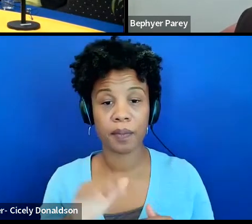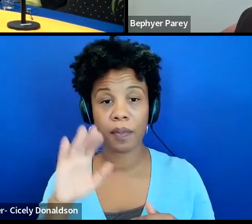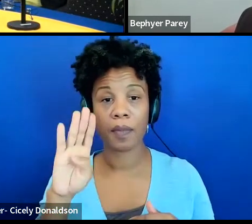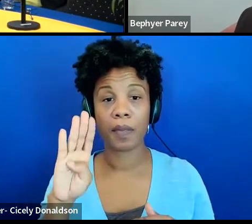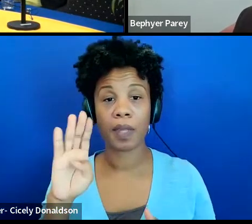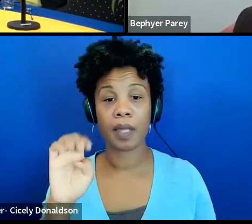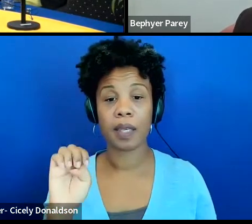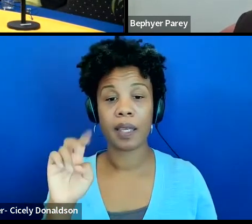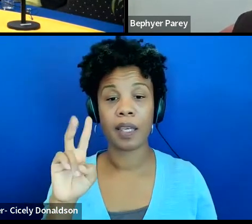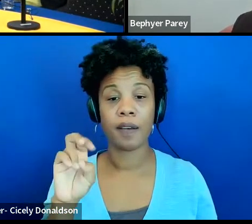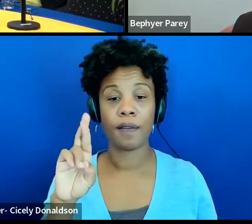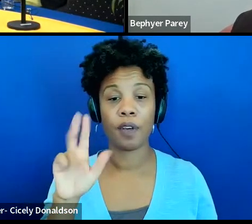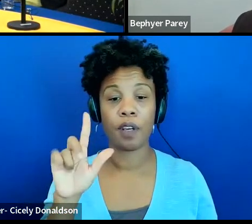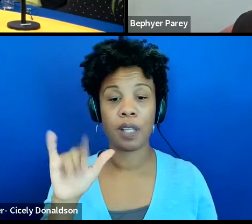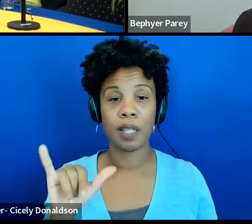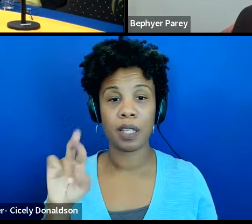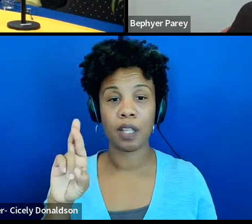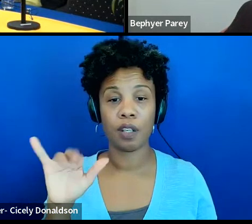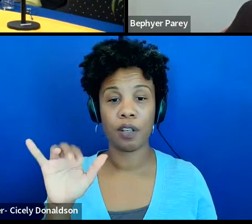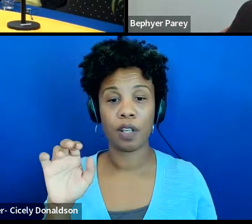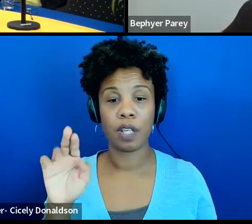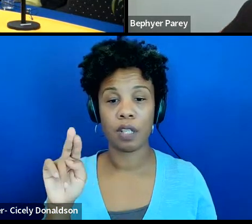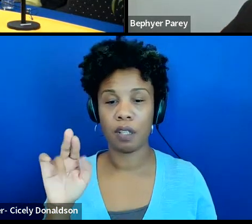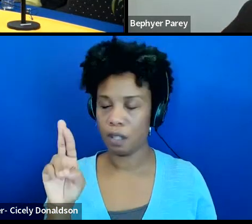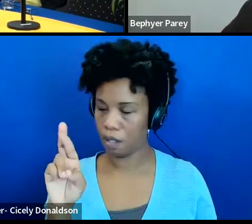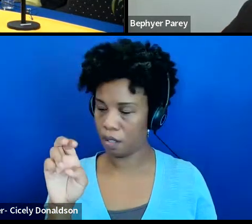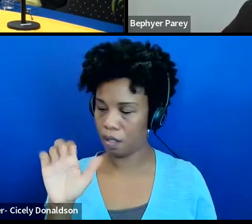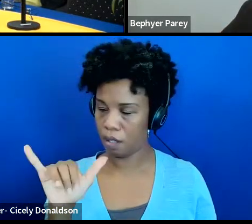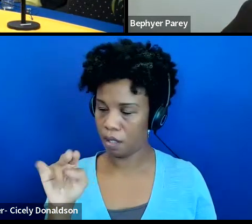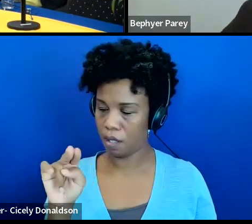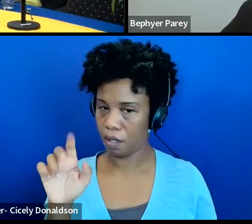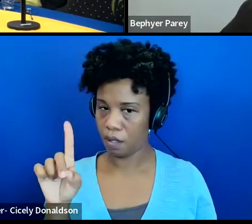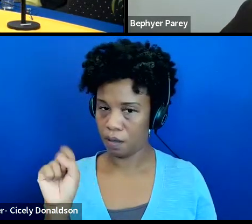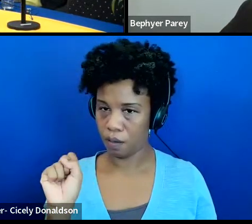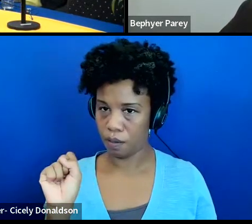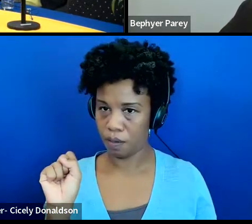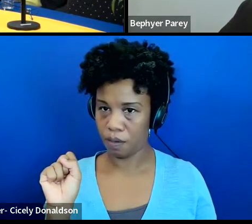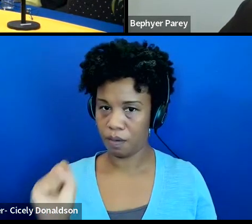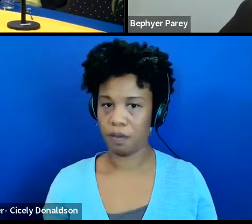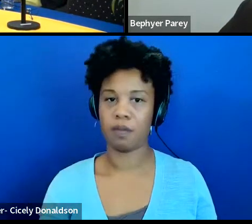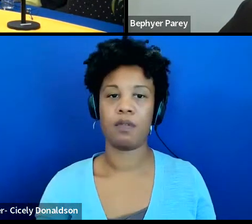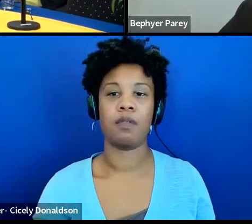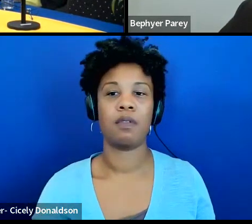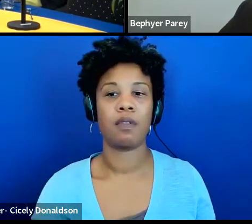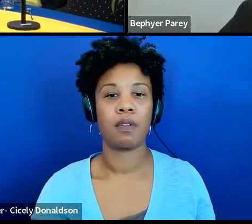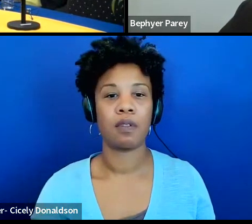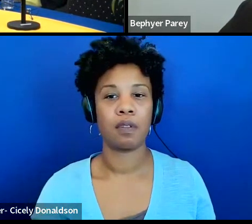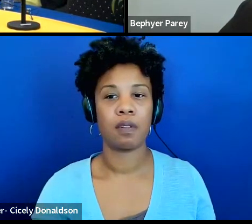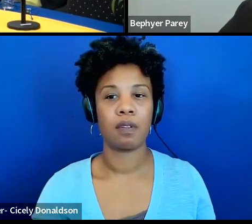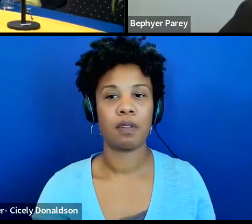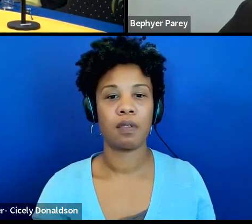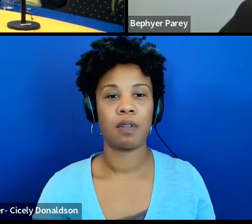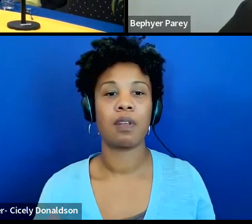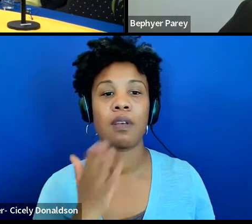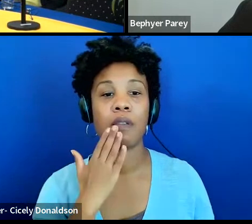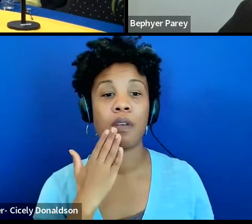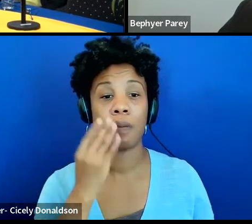Thank you and good morning. Another question. I just wanted to let you know that in the